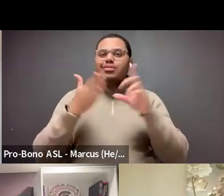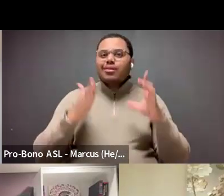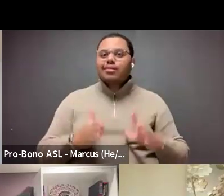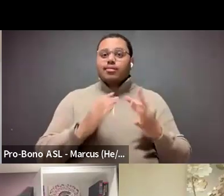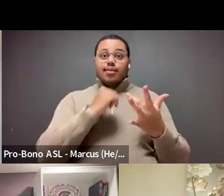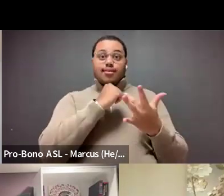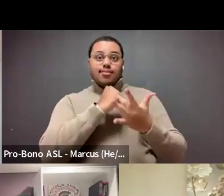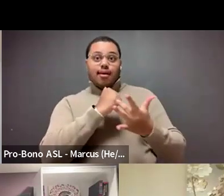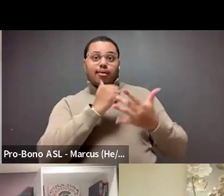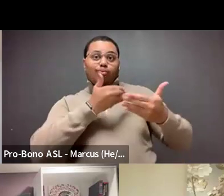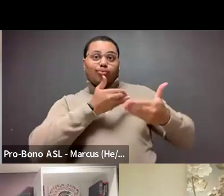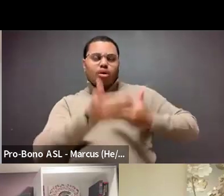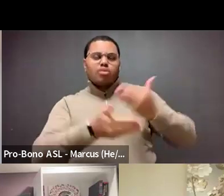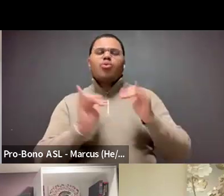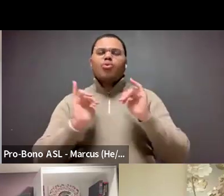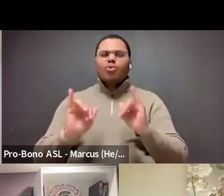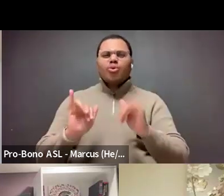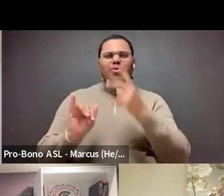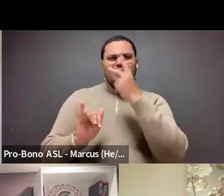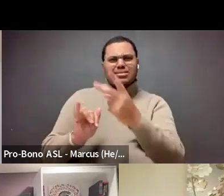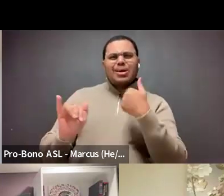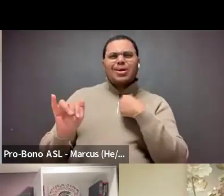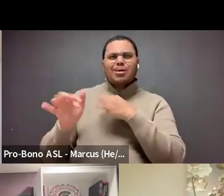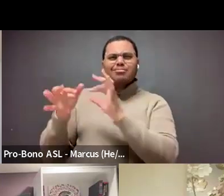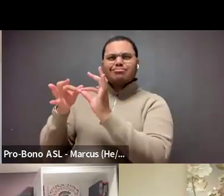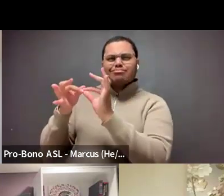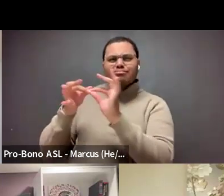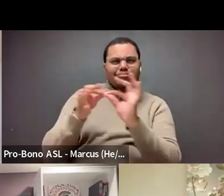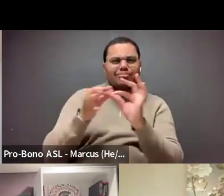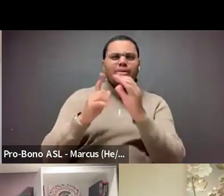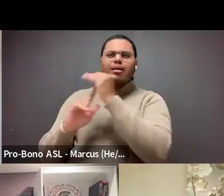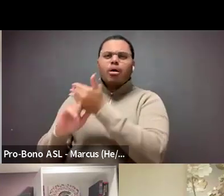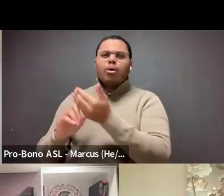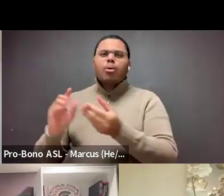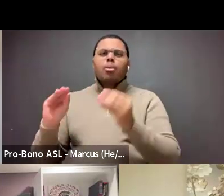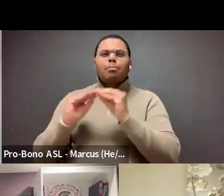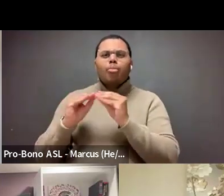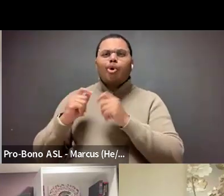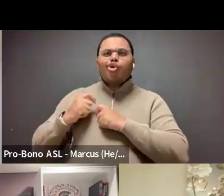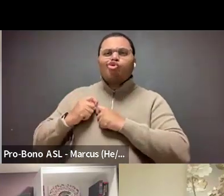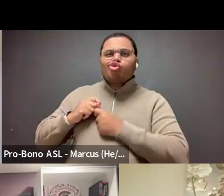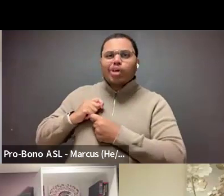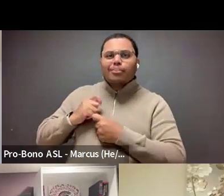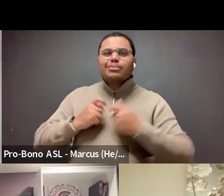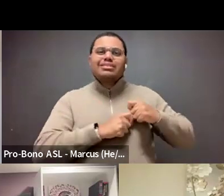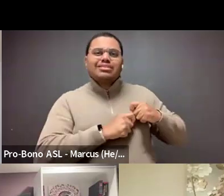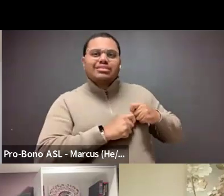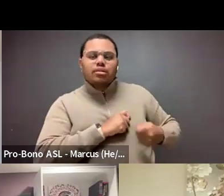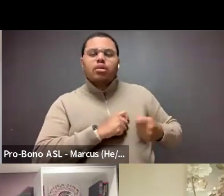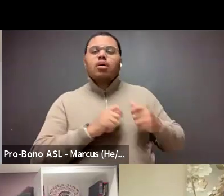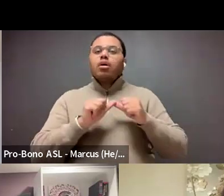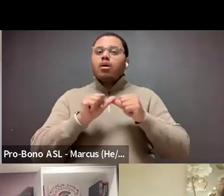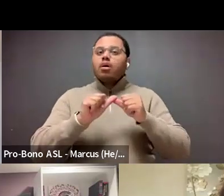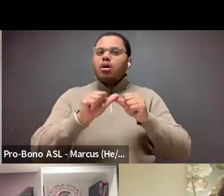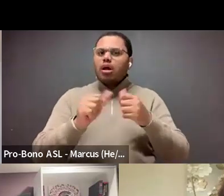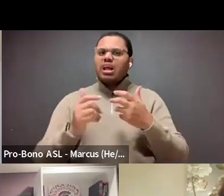process of, oh, I see this arc that we're having through costumes that are slowly becoming more ripped as the show goes on. Can we